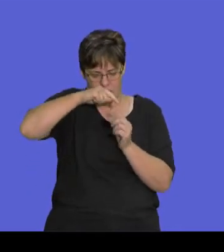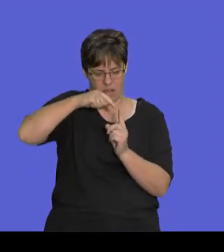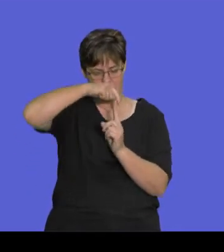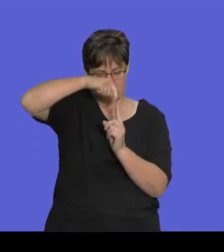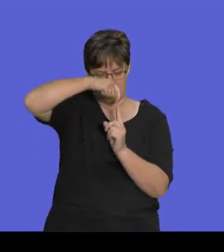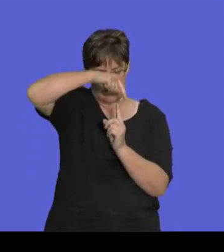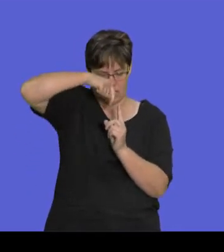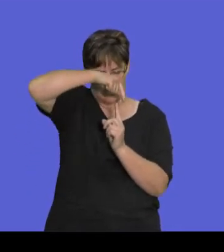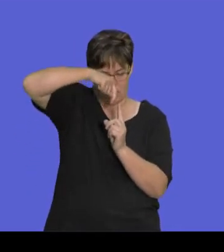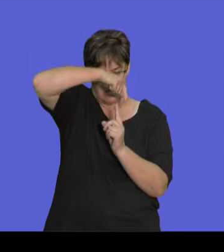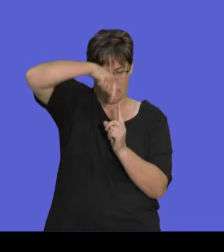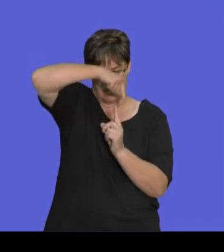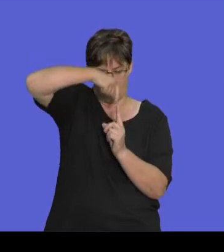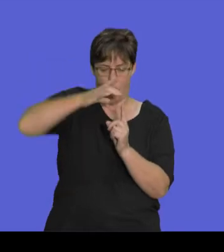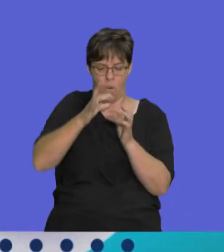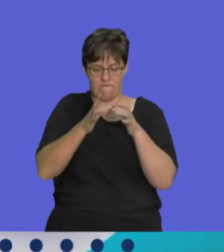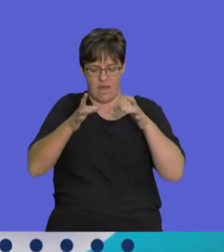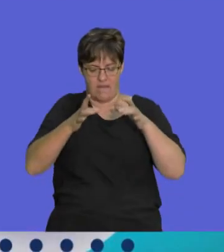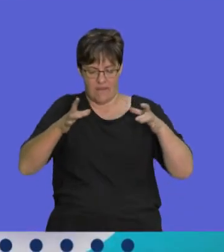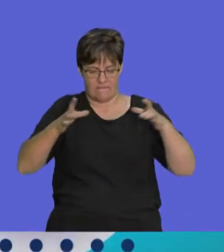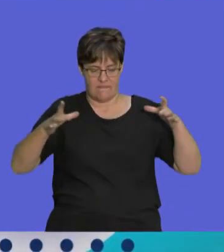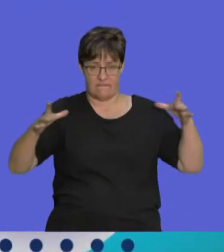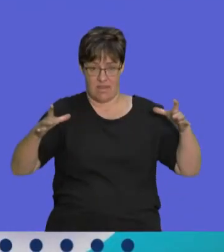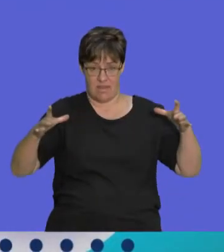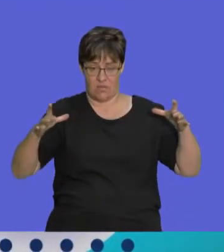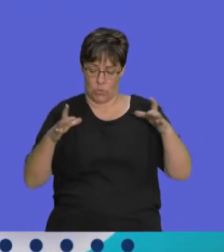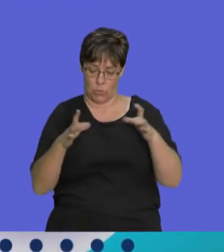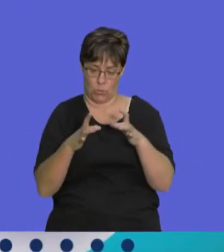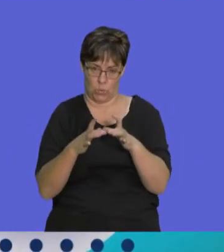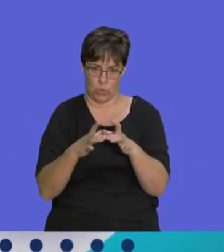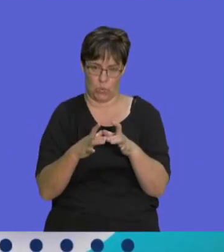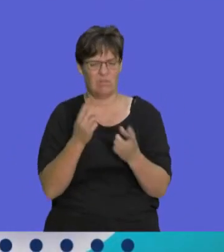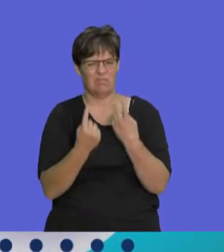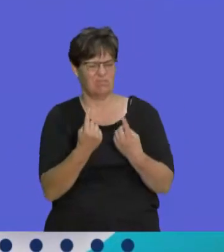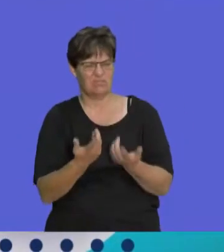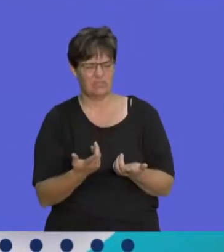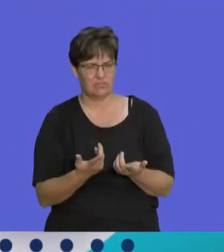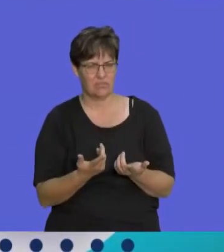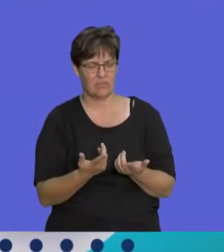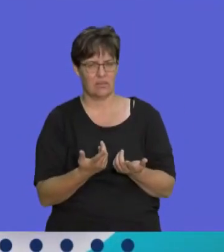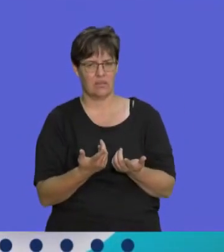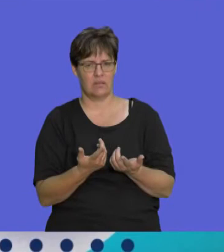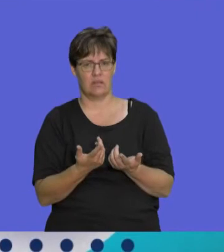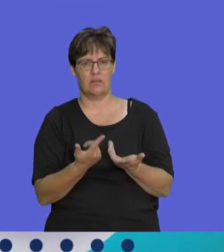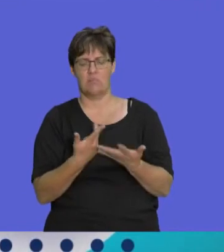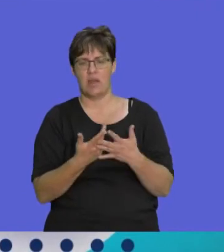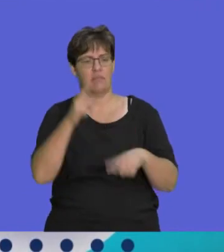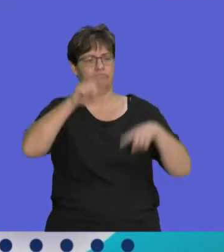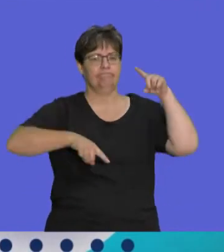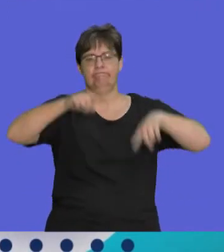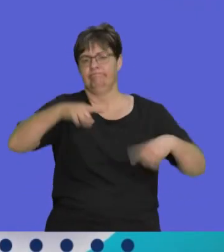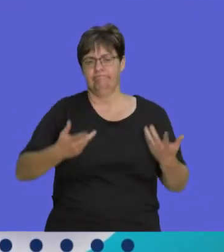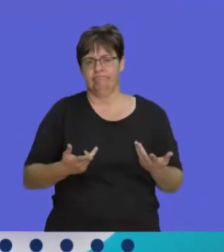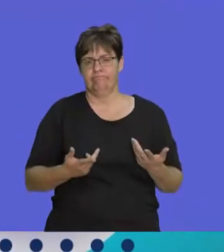Just to break it down a little bit. When we talk about density, we're talking about, you know, it could be